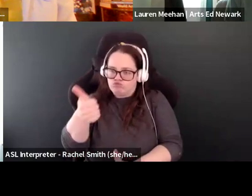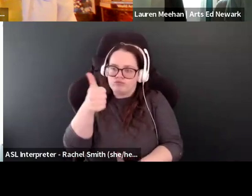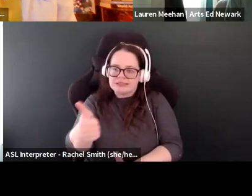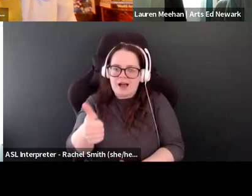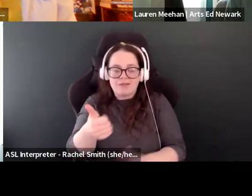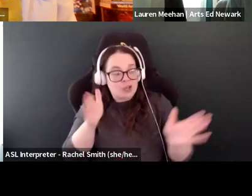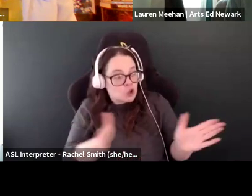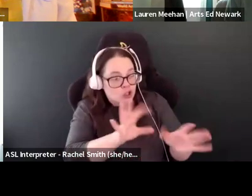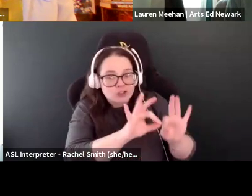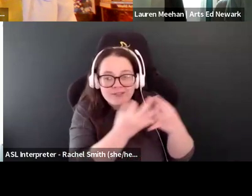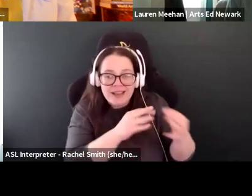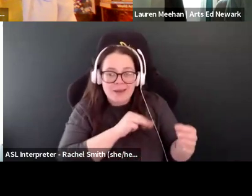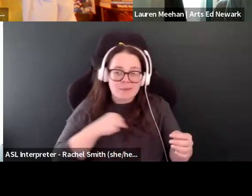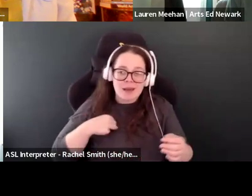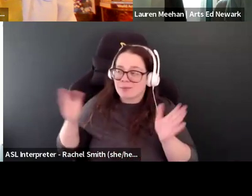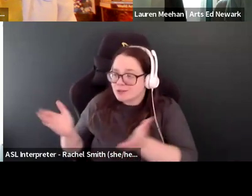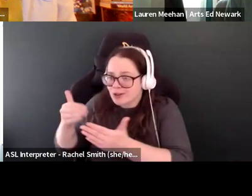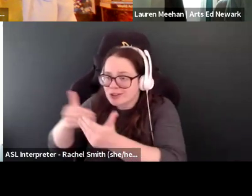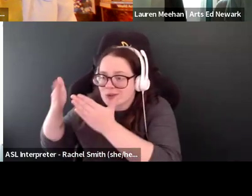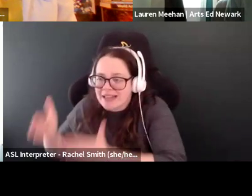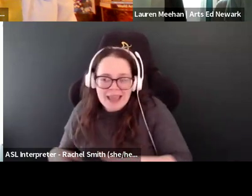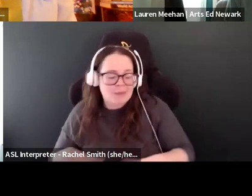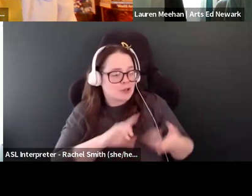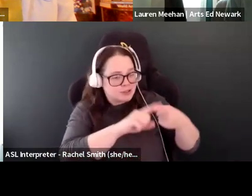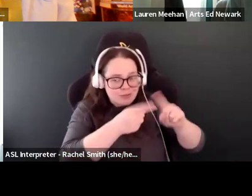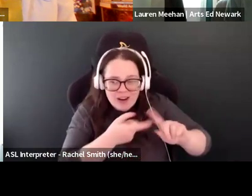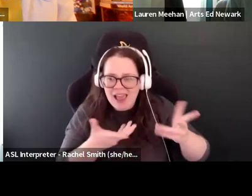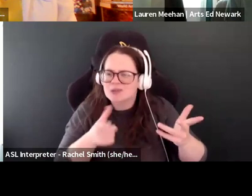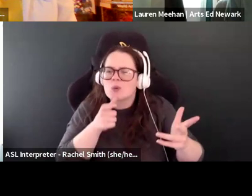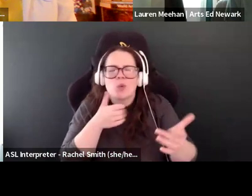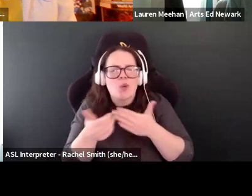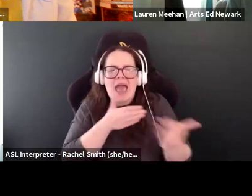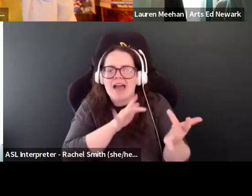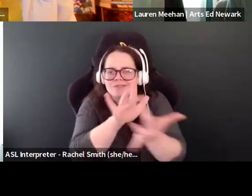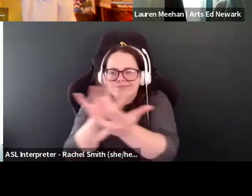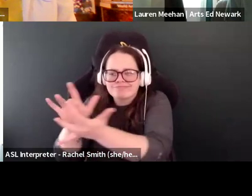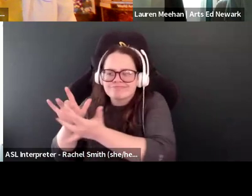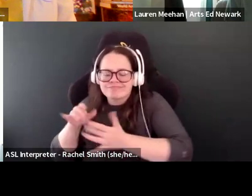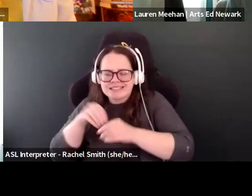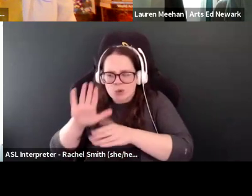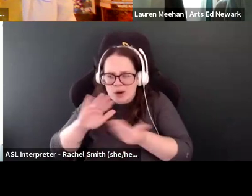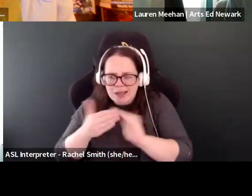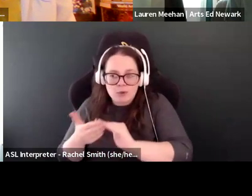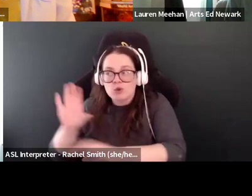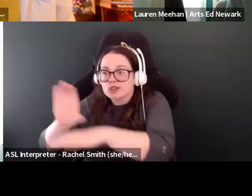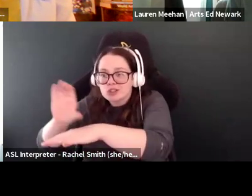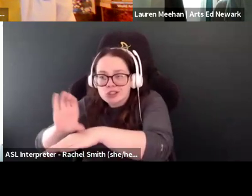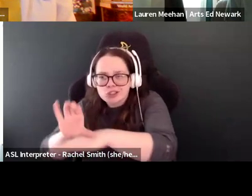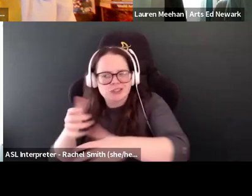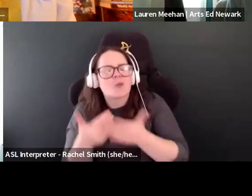your family members and encourage your neighbors and whomever lives in your community and goes to your church or